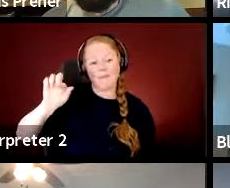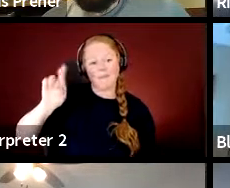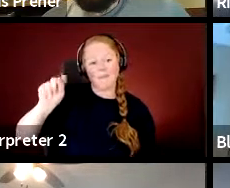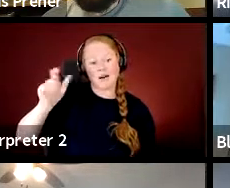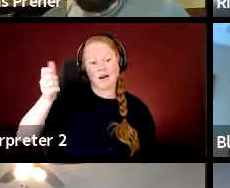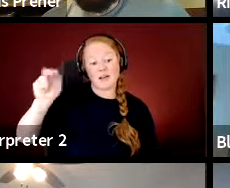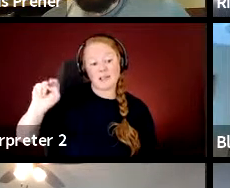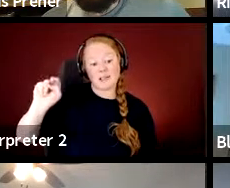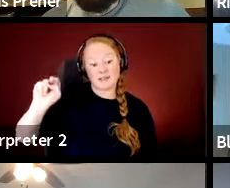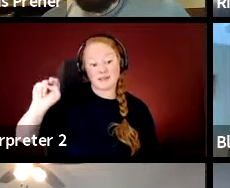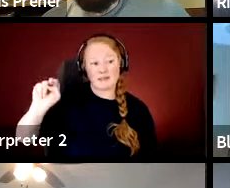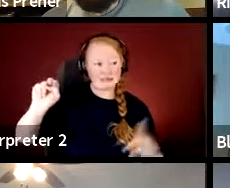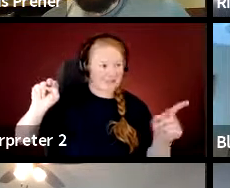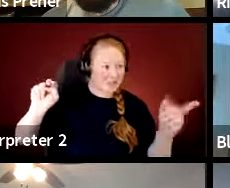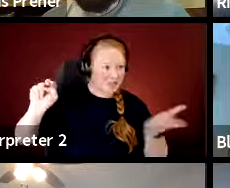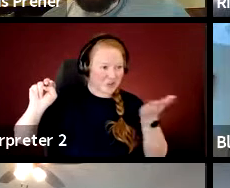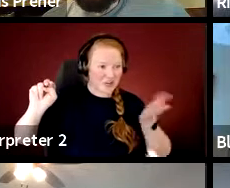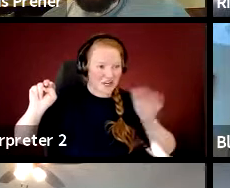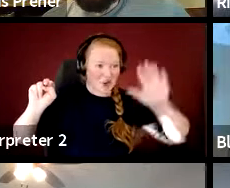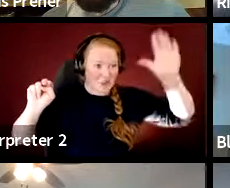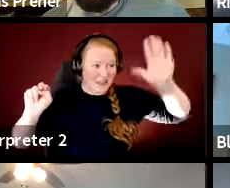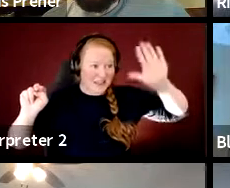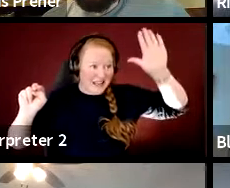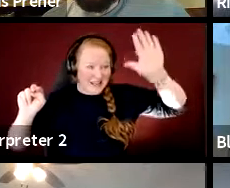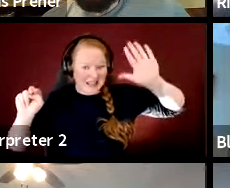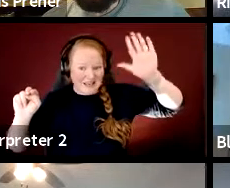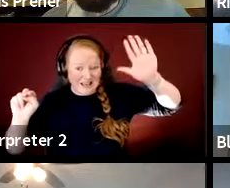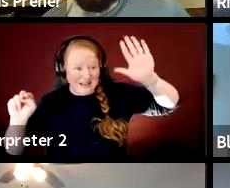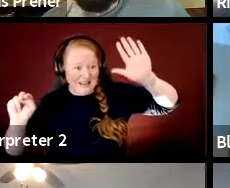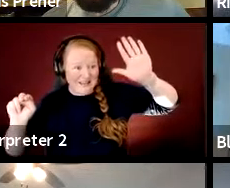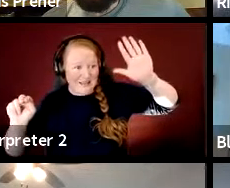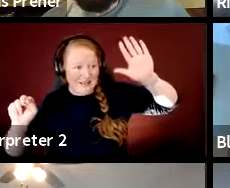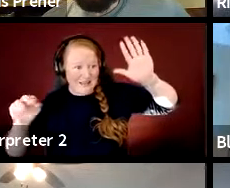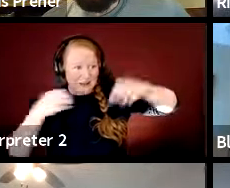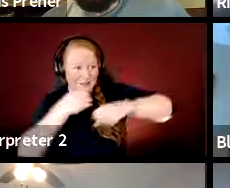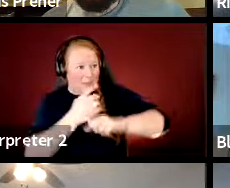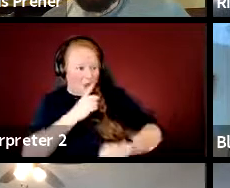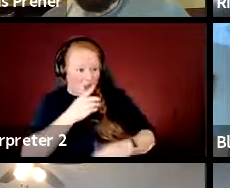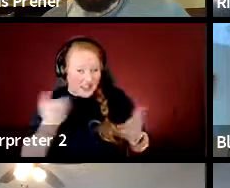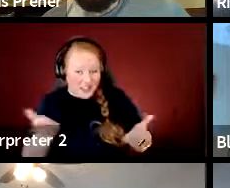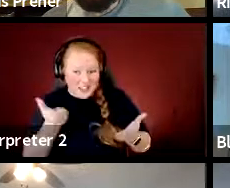Barbara, if you're here, will you raise your hand so we can make sure you're with us?